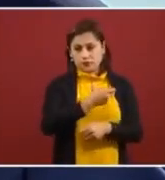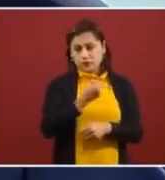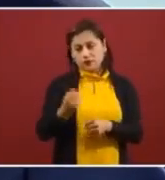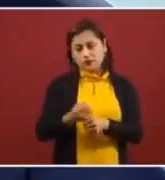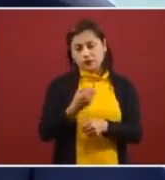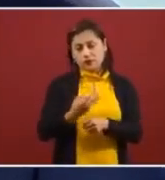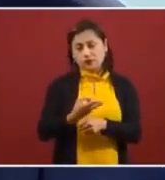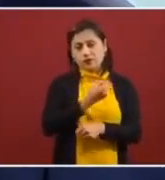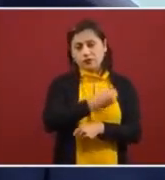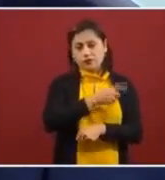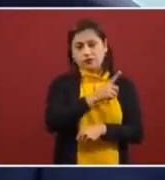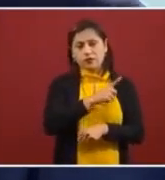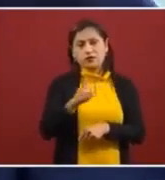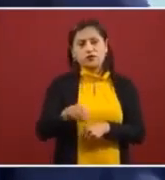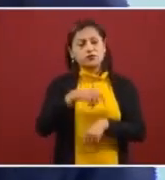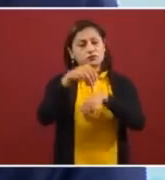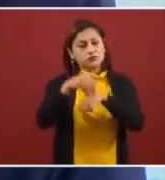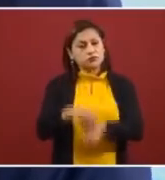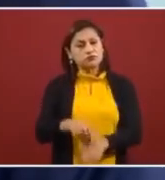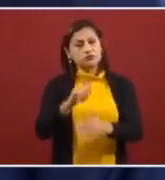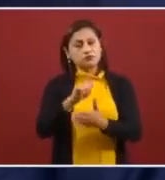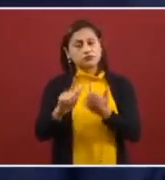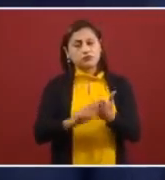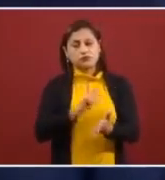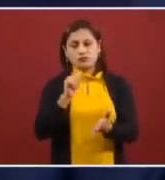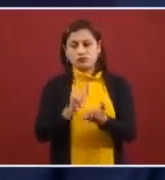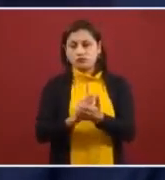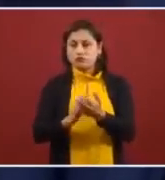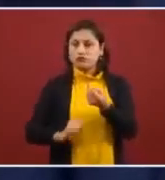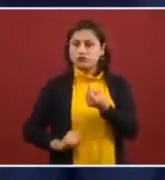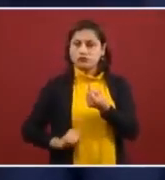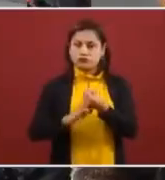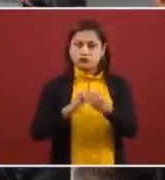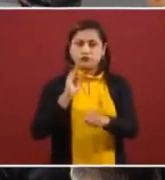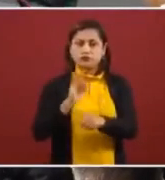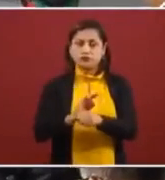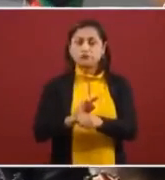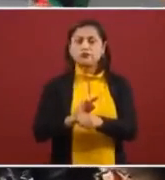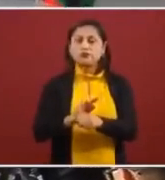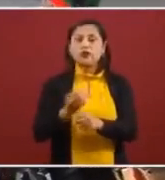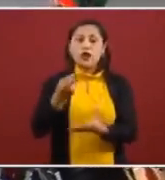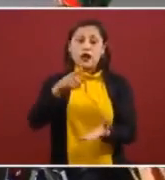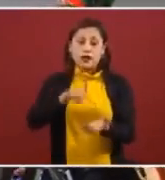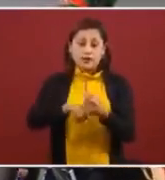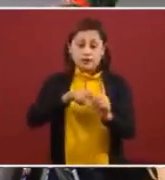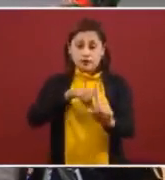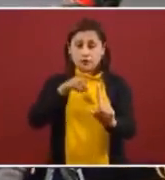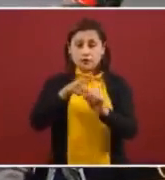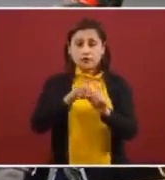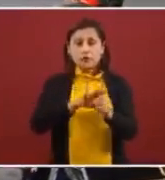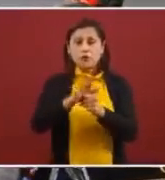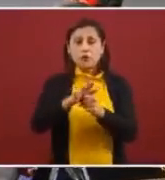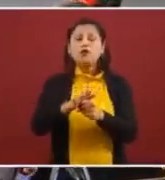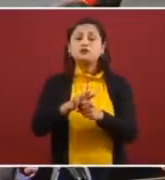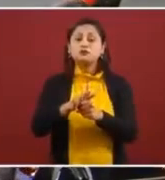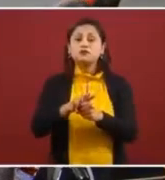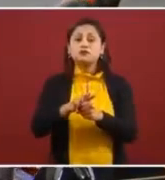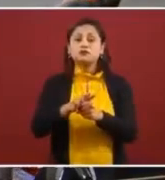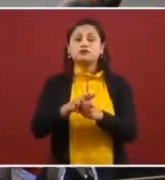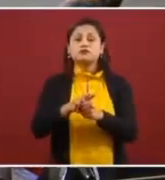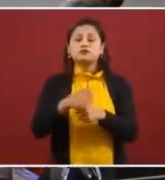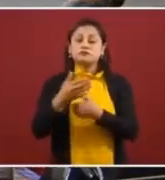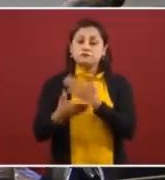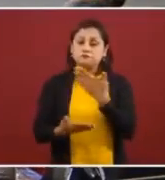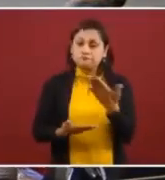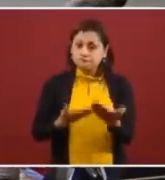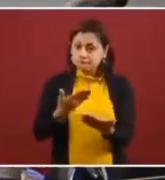and will be referred to by law, or it'll have a referendum. It will